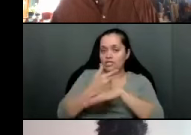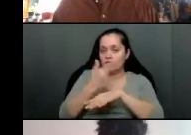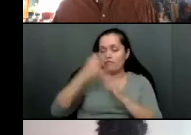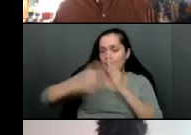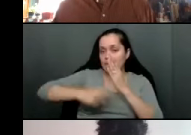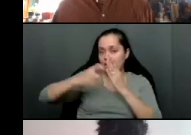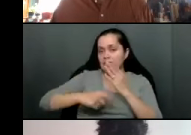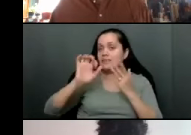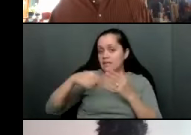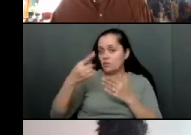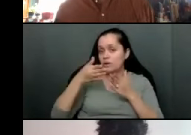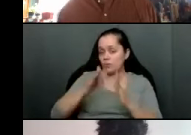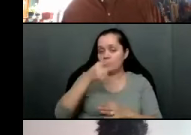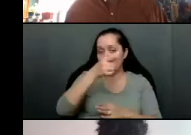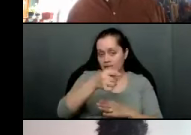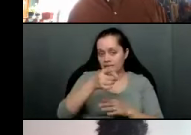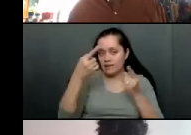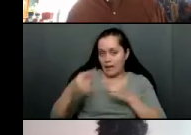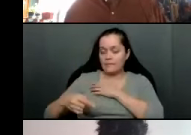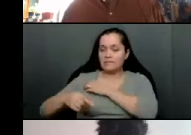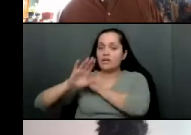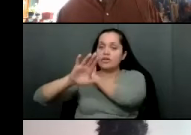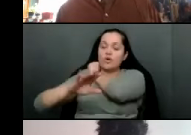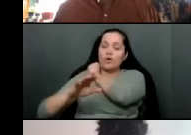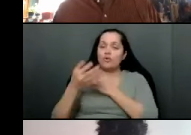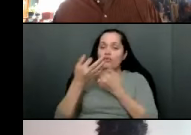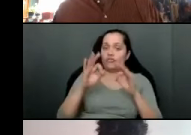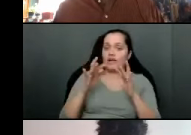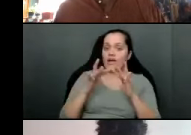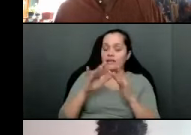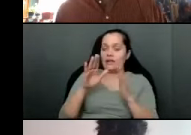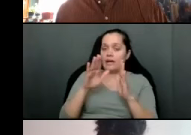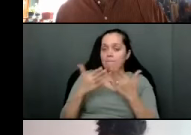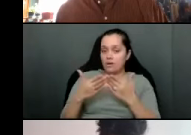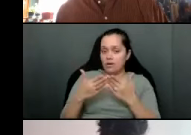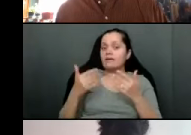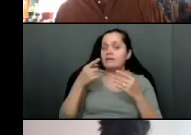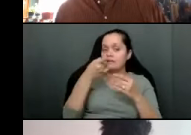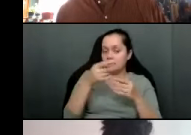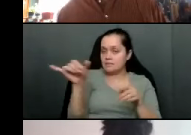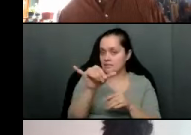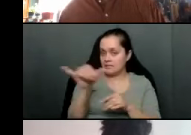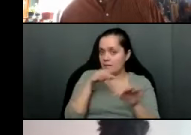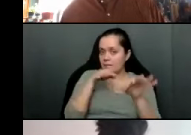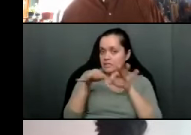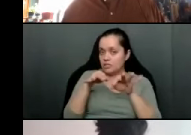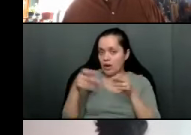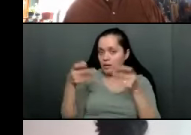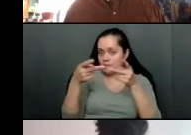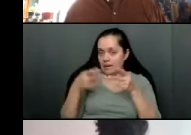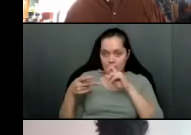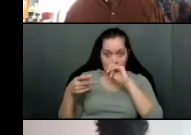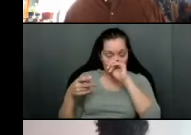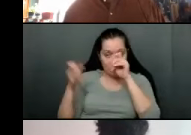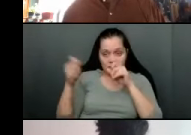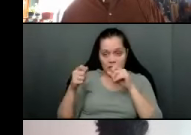that's one of the ways that this is done. Your free online textbook does this, describes places.